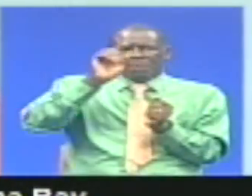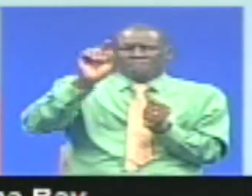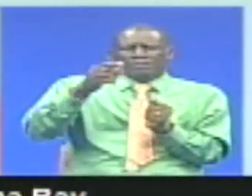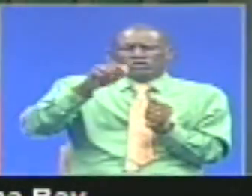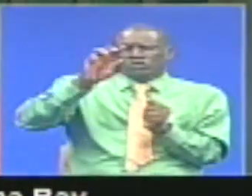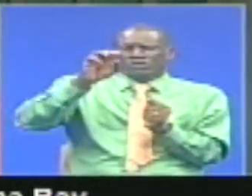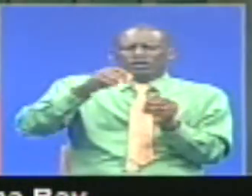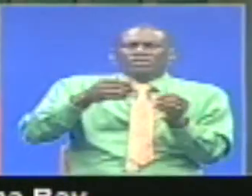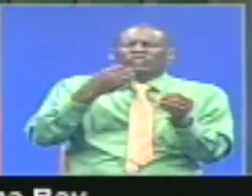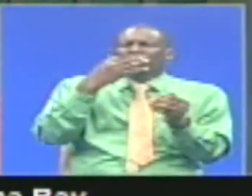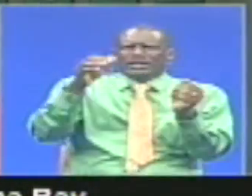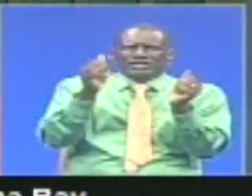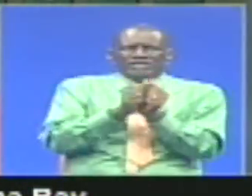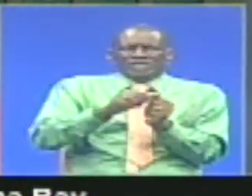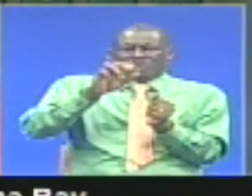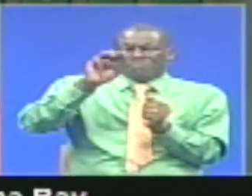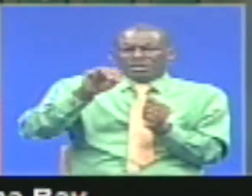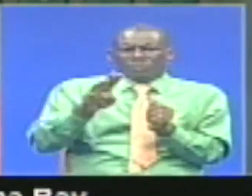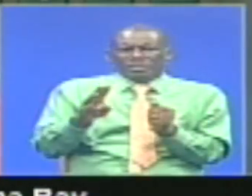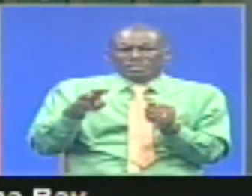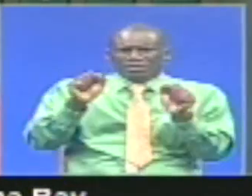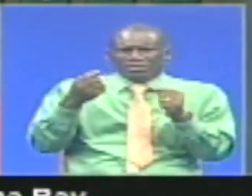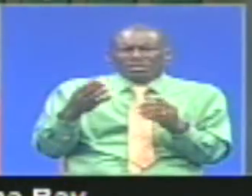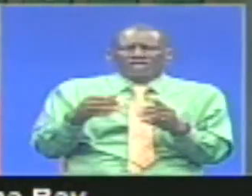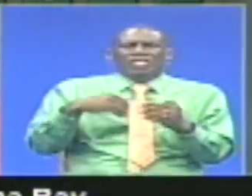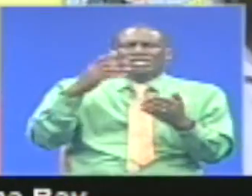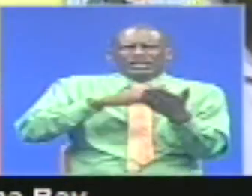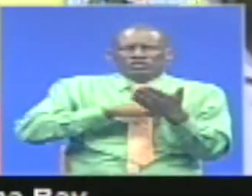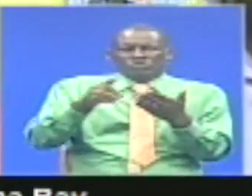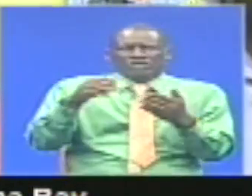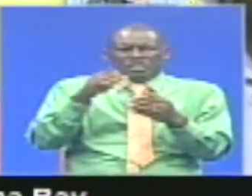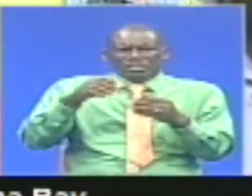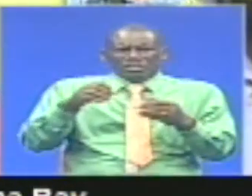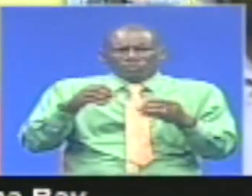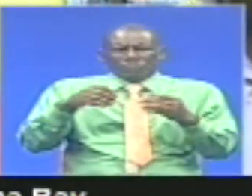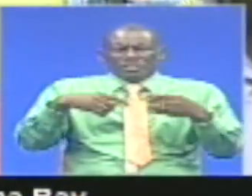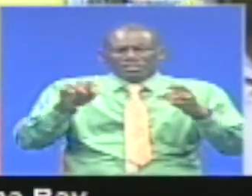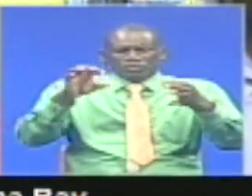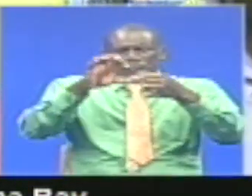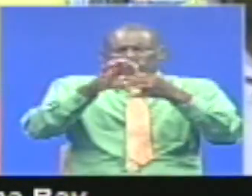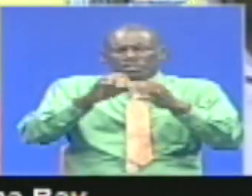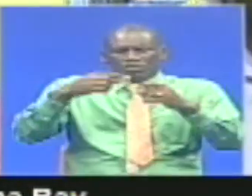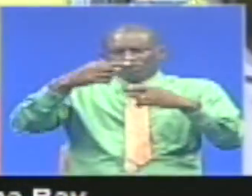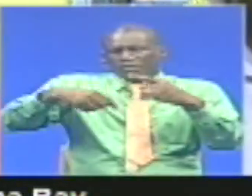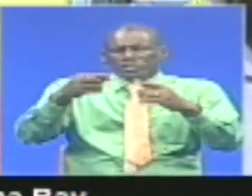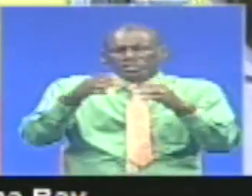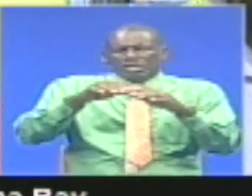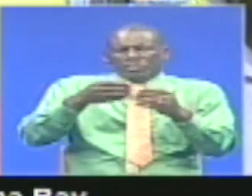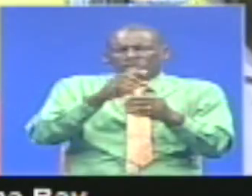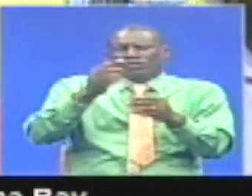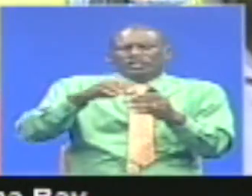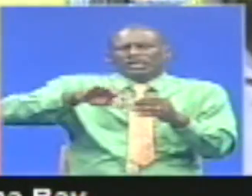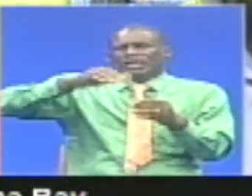or so, they will be working on the instrumentation, that is synchronizing our machines and the ones of Lake Turkana before we